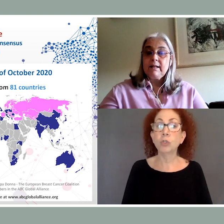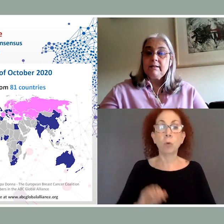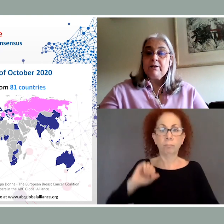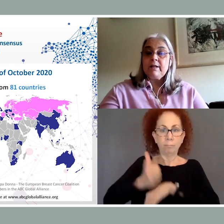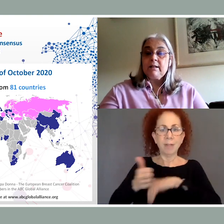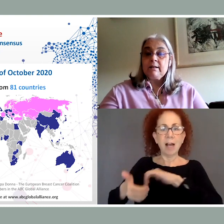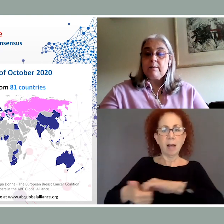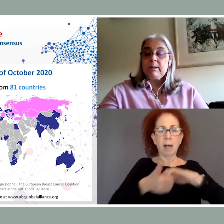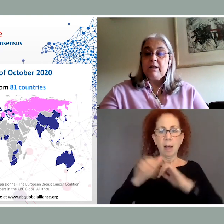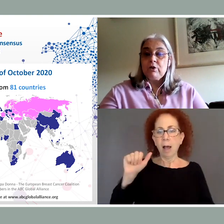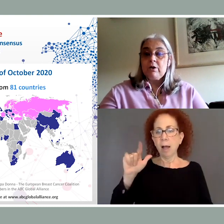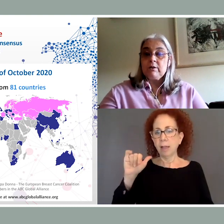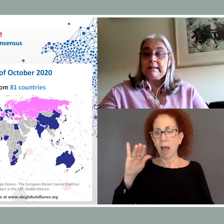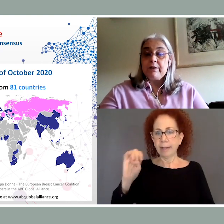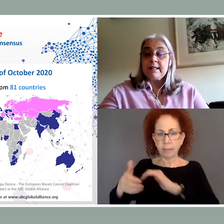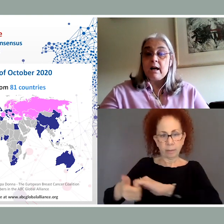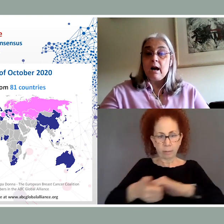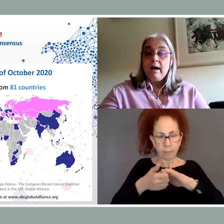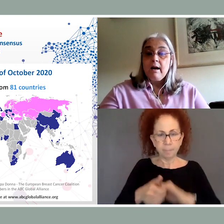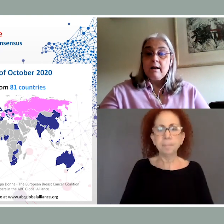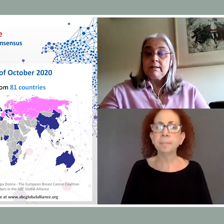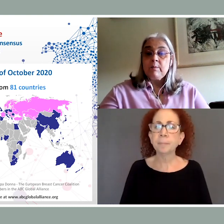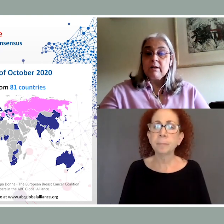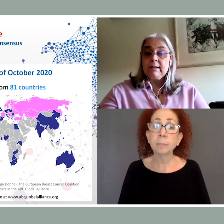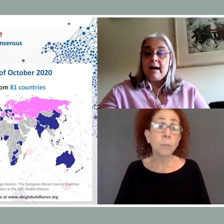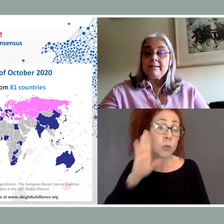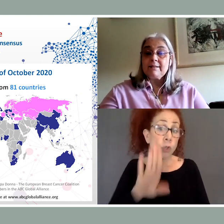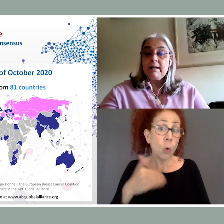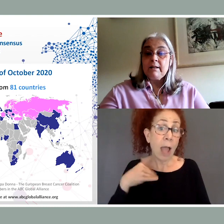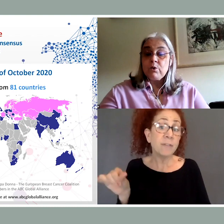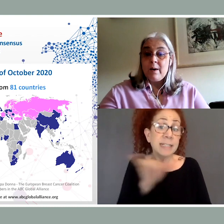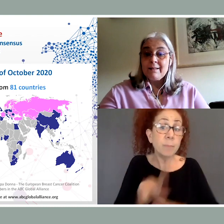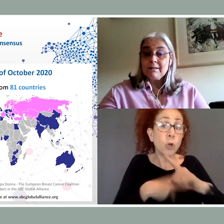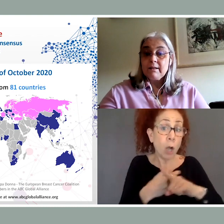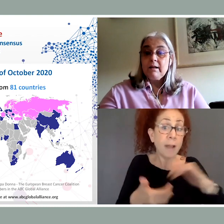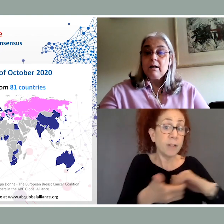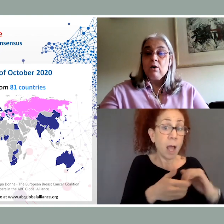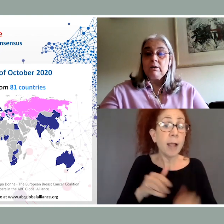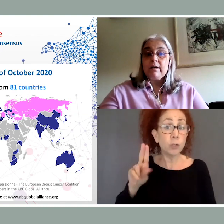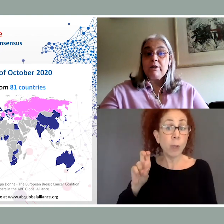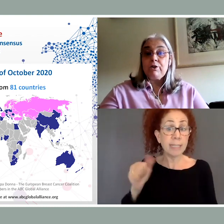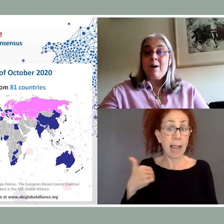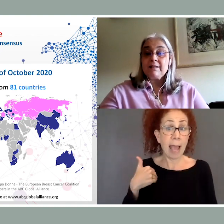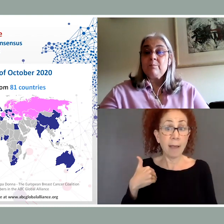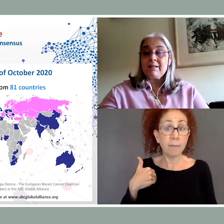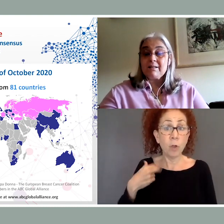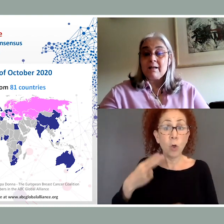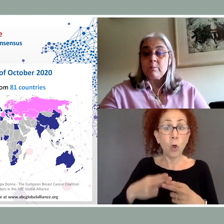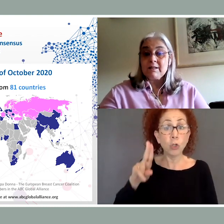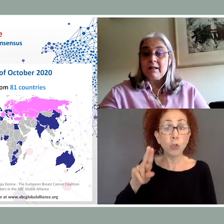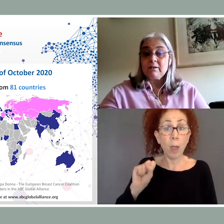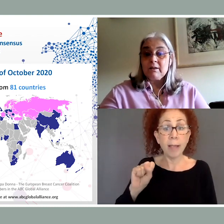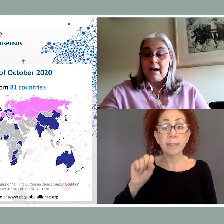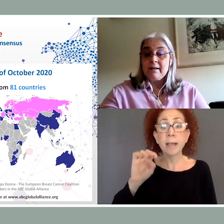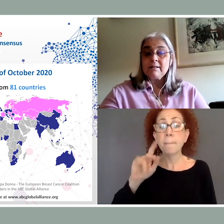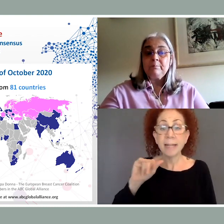alliance. There is I believe you know that there is a similar alliance in the US called the US Metastatic